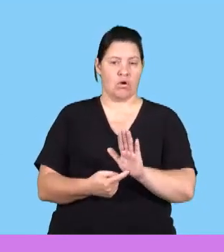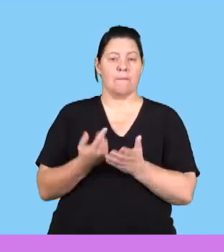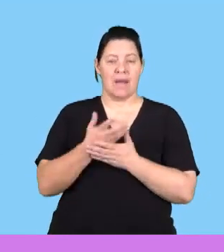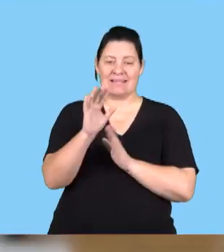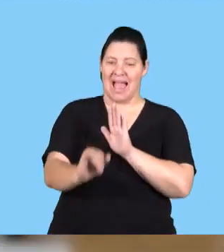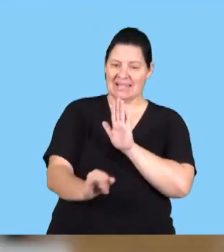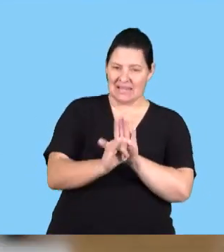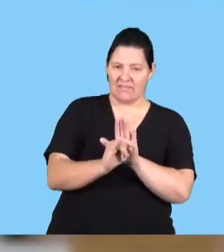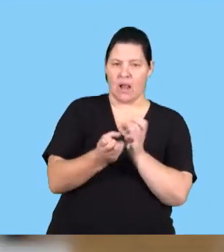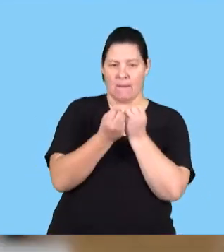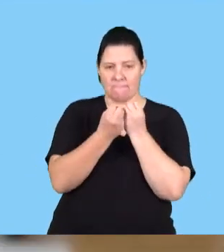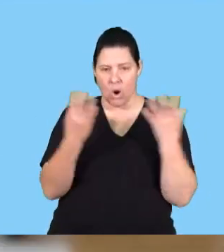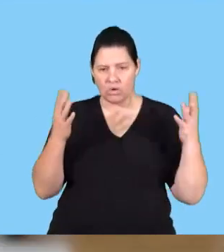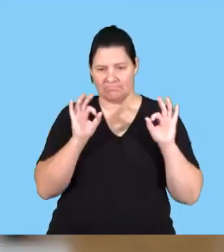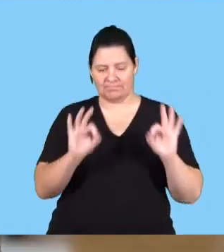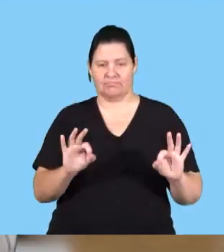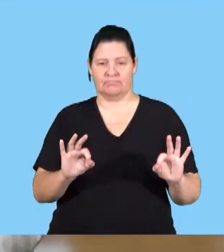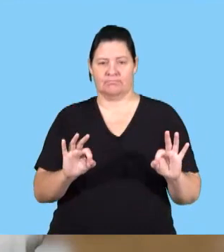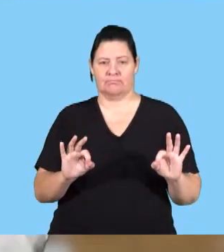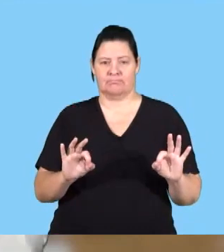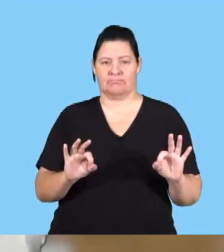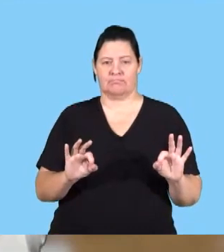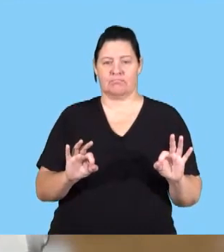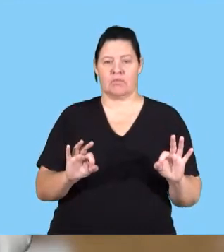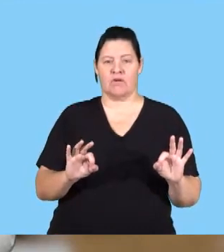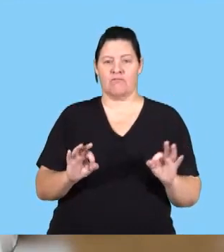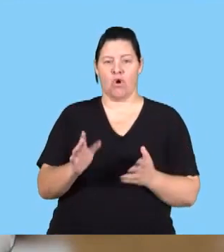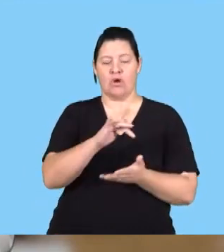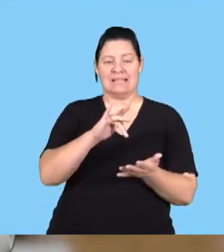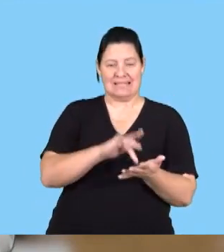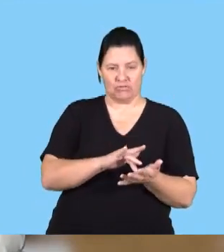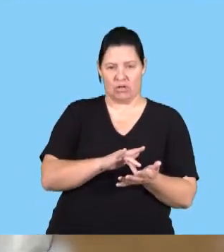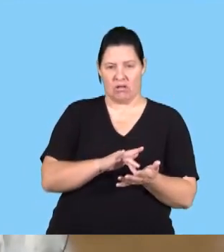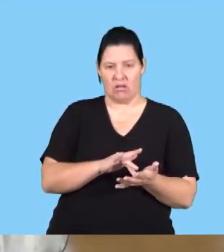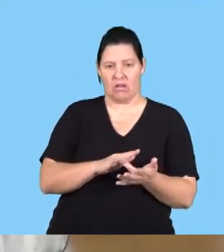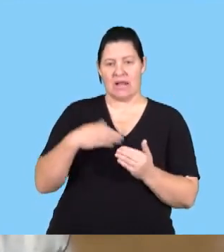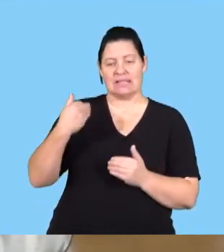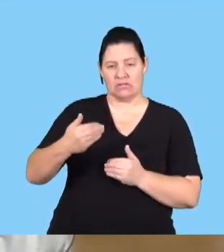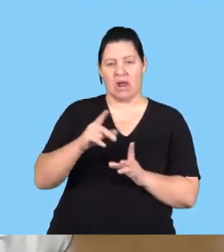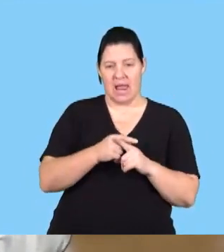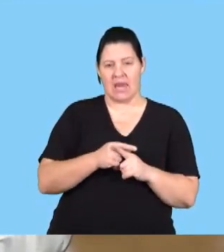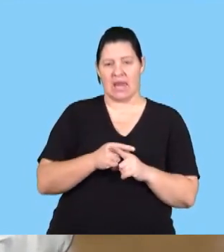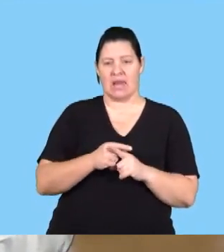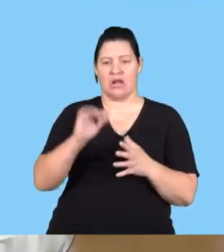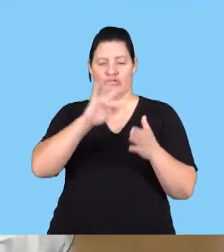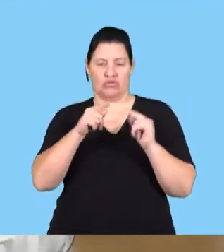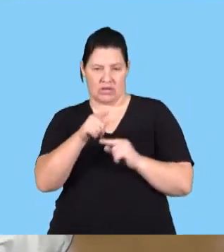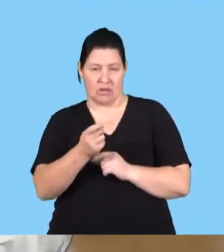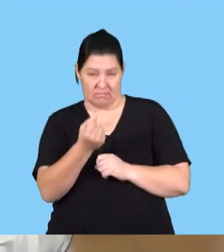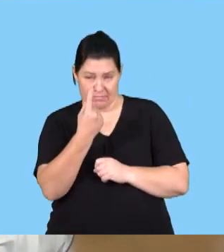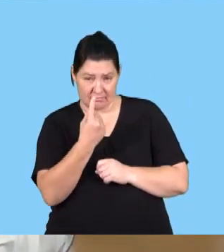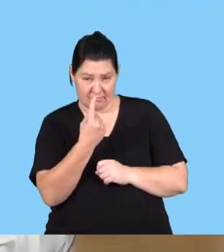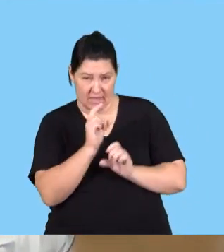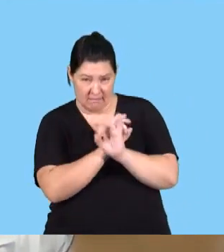also indicated here, guys, you must be able to identify the most appropriate one, meaning measures of central tendency in specific